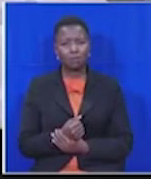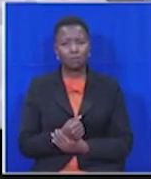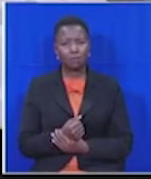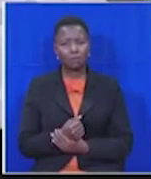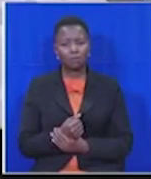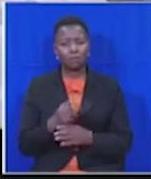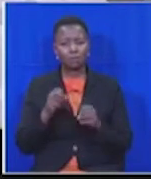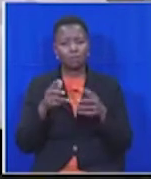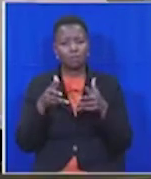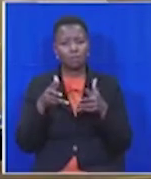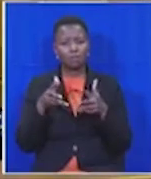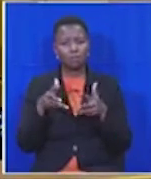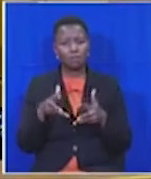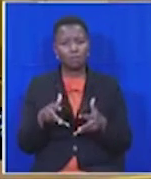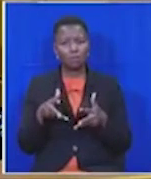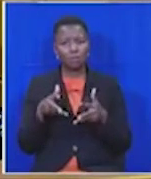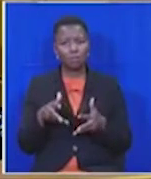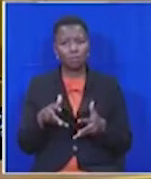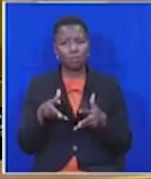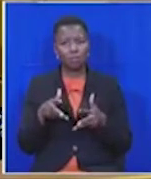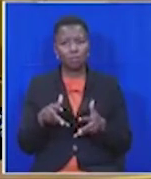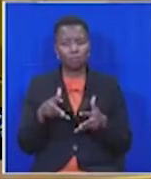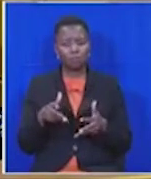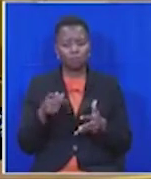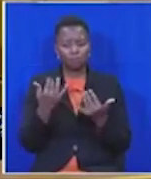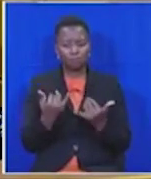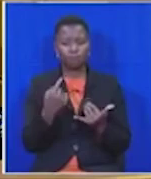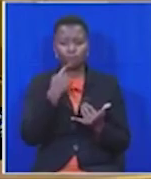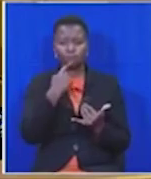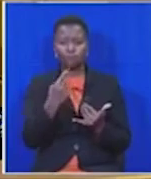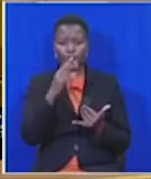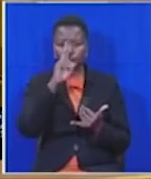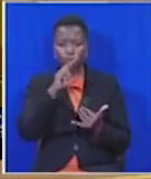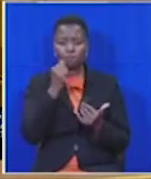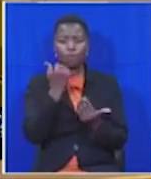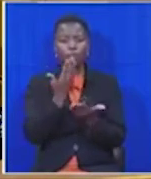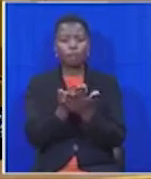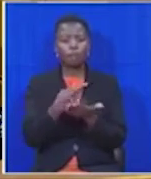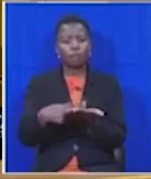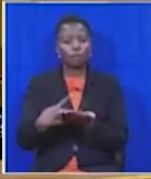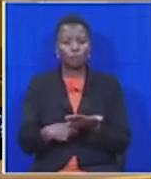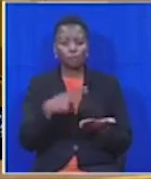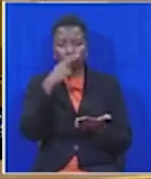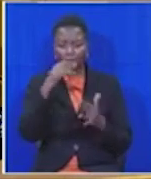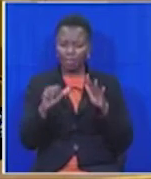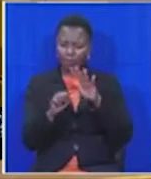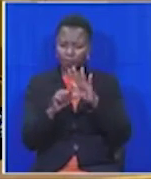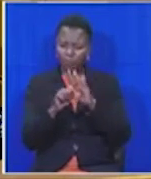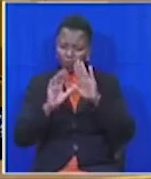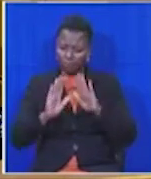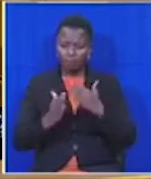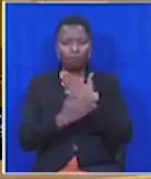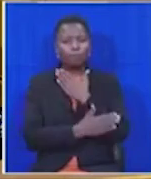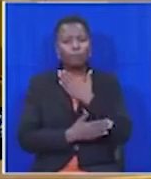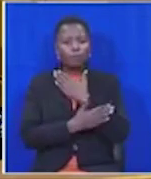Deputy Speaker, honourable members, today we debate a matter of national interest. We have